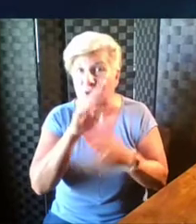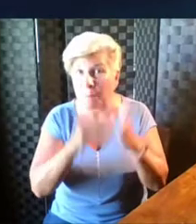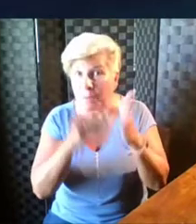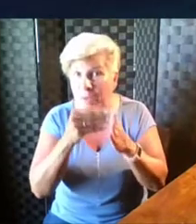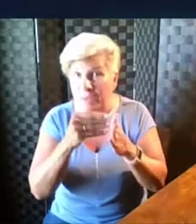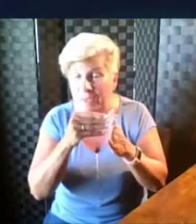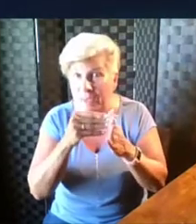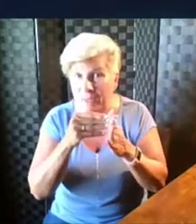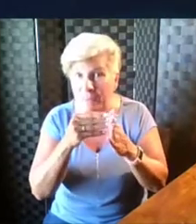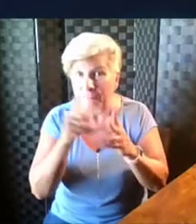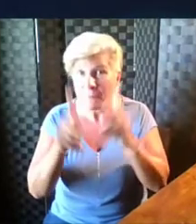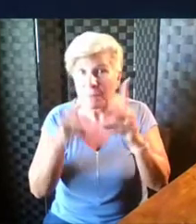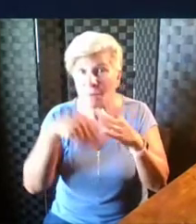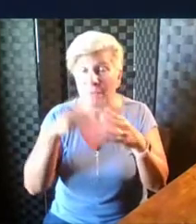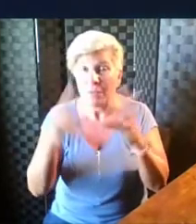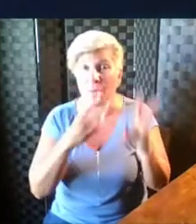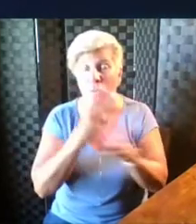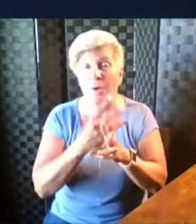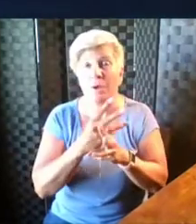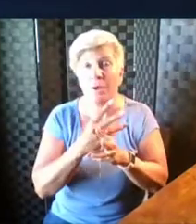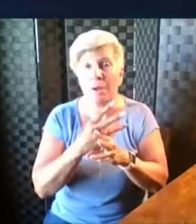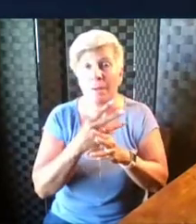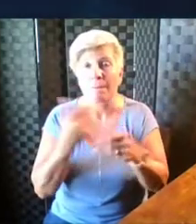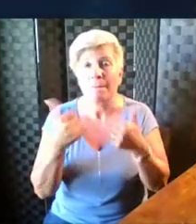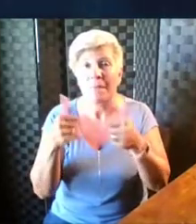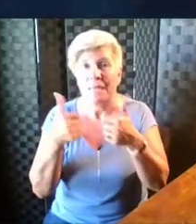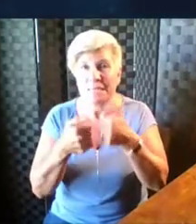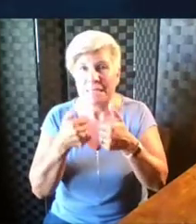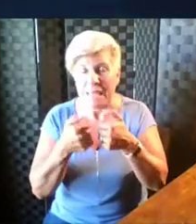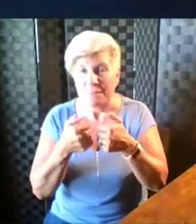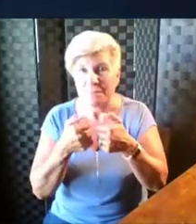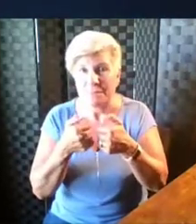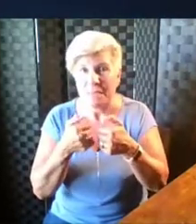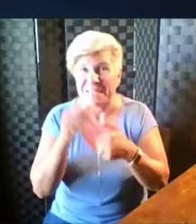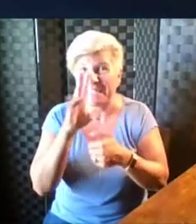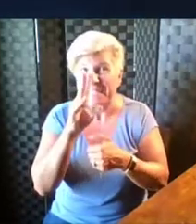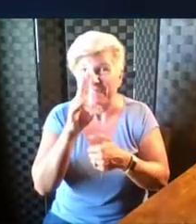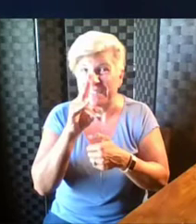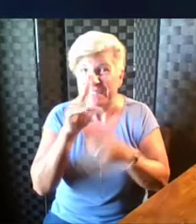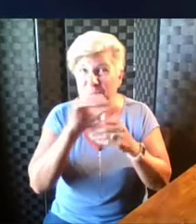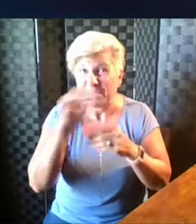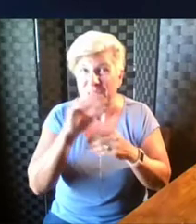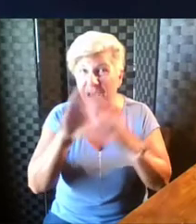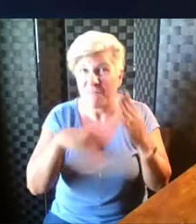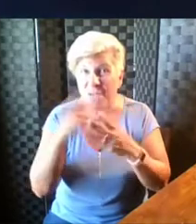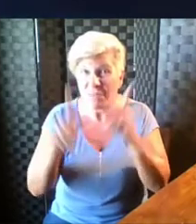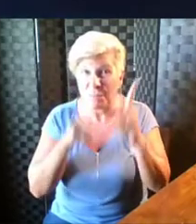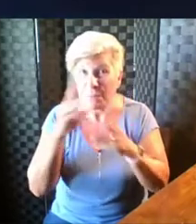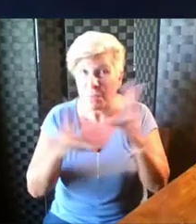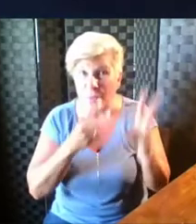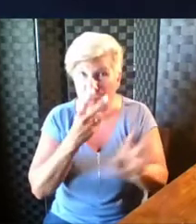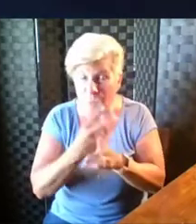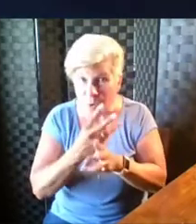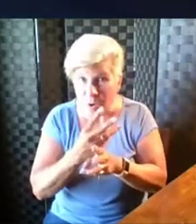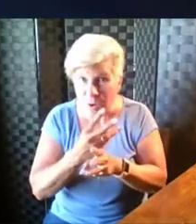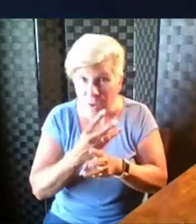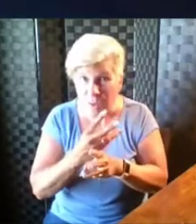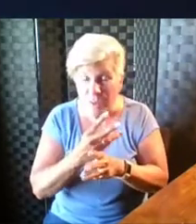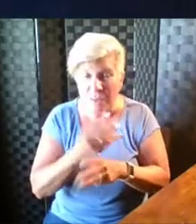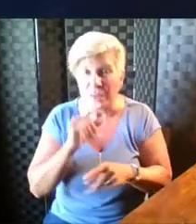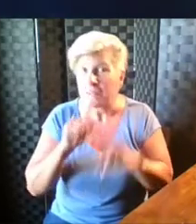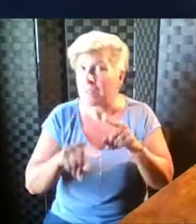to a 2013 industry survey. That's 17% of the global population. And it's not just